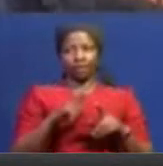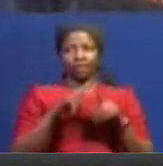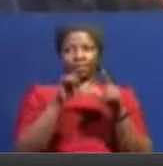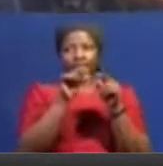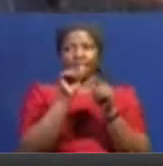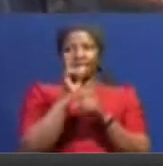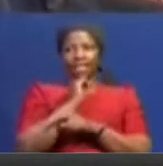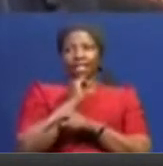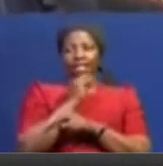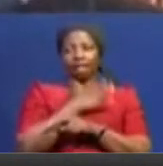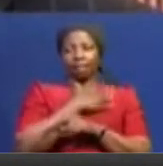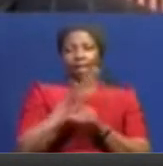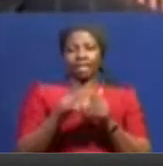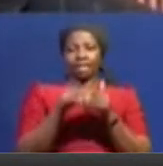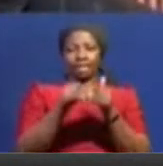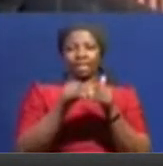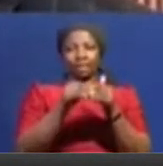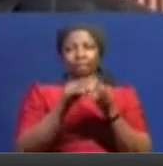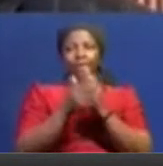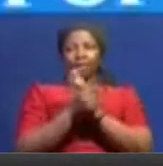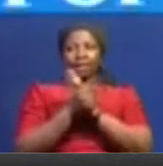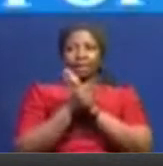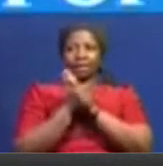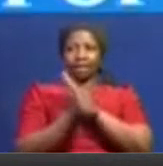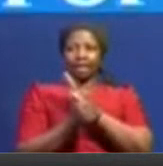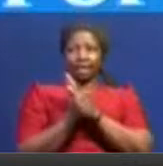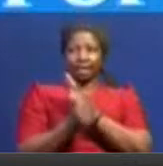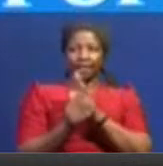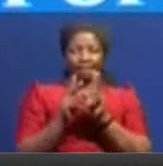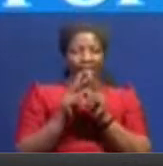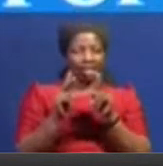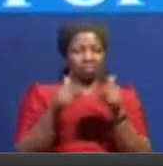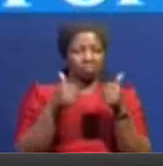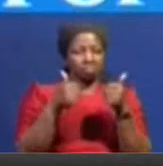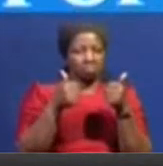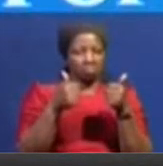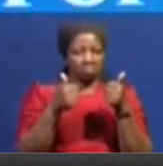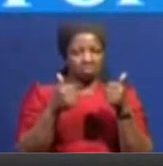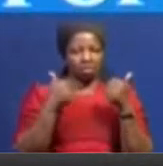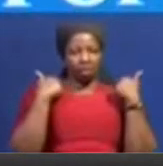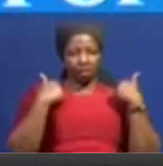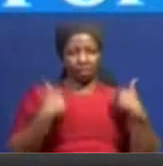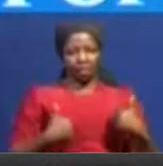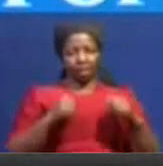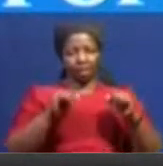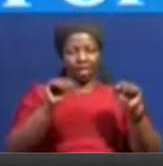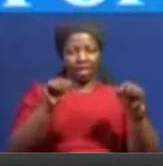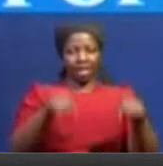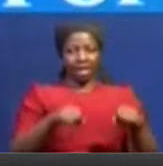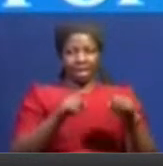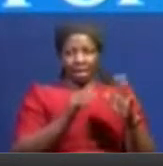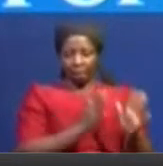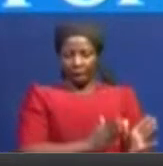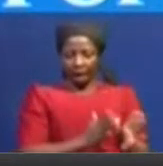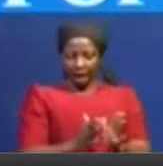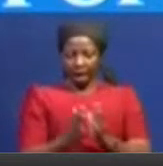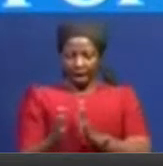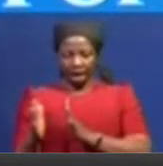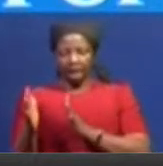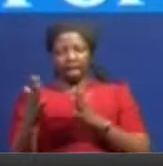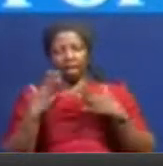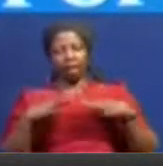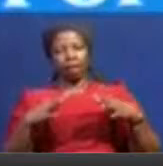my leadership skills have been very good. I'm able to organize